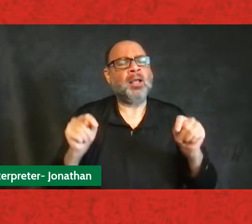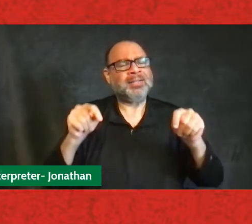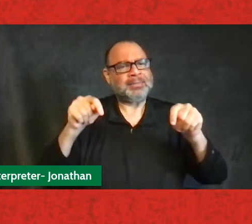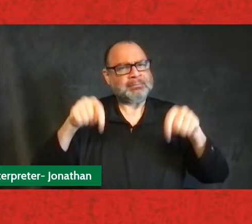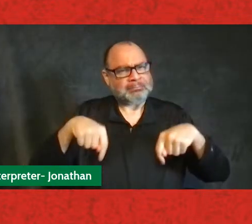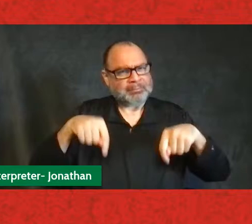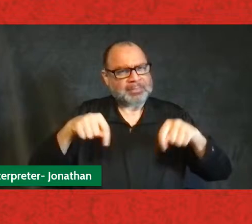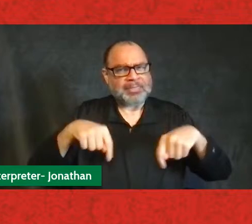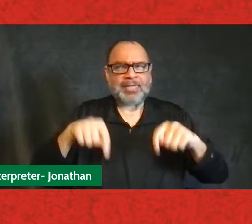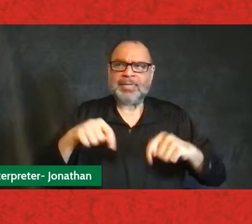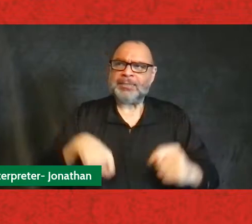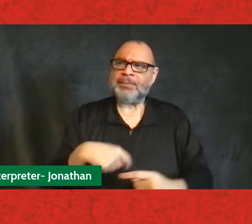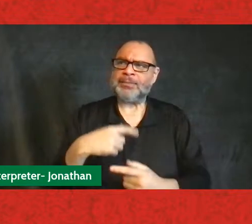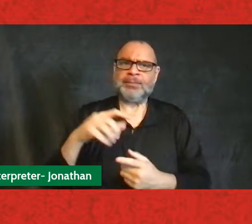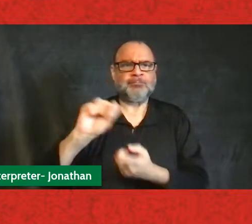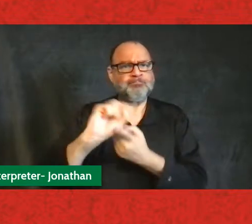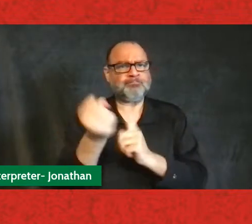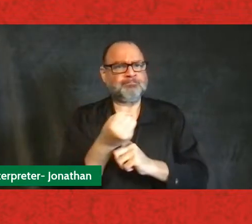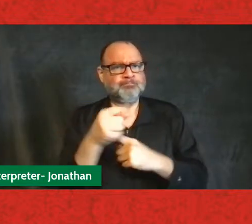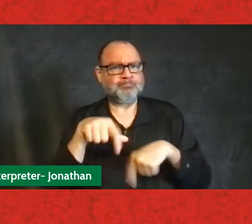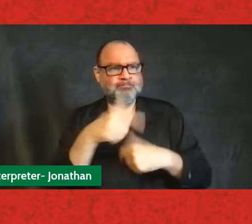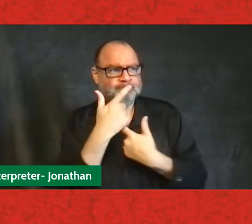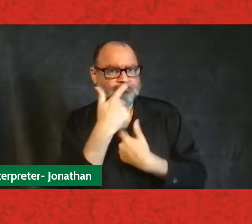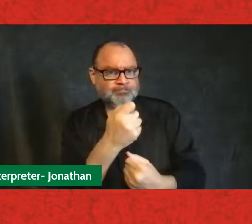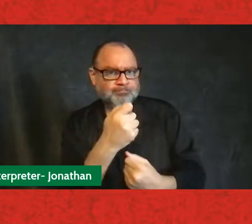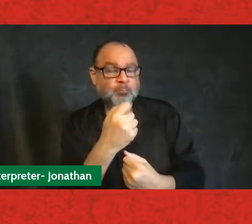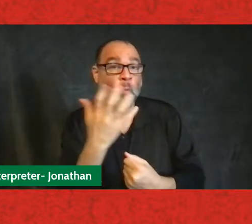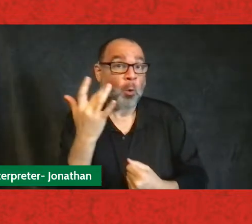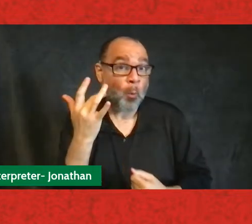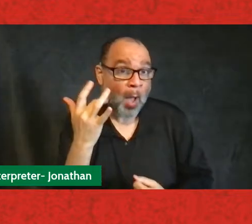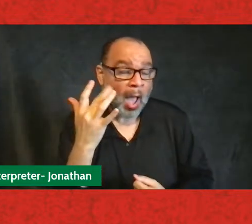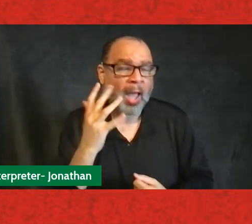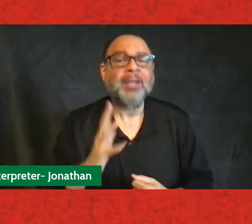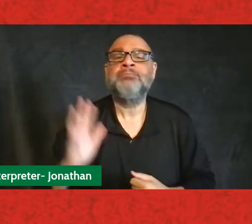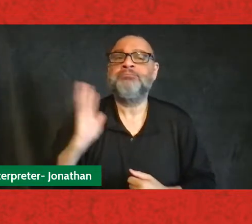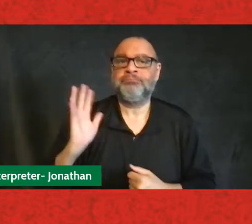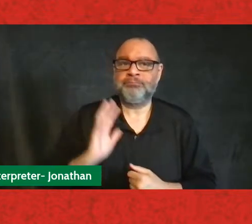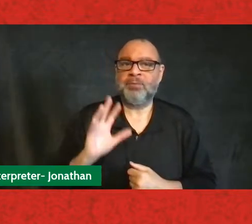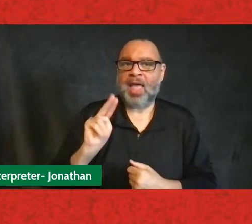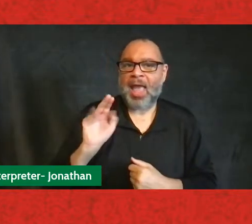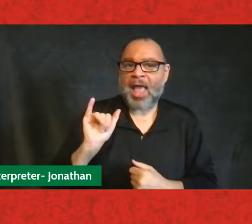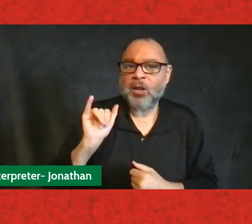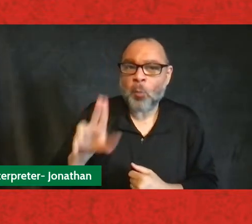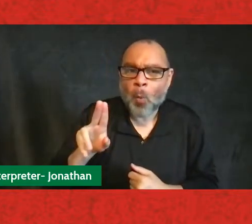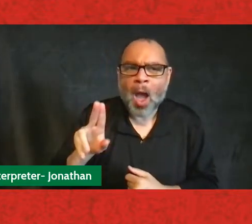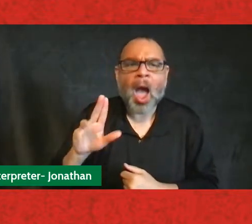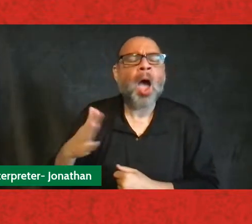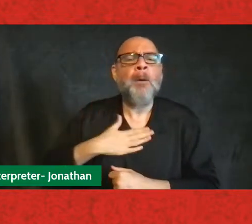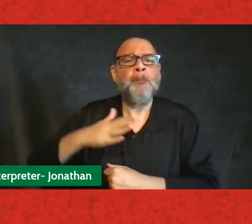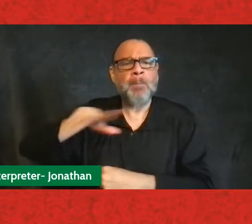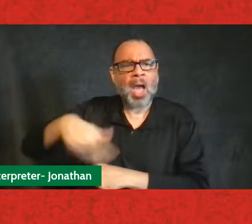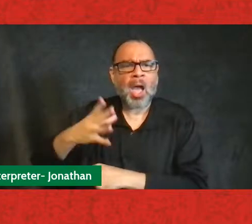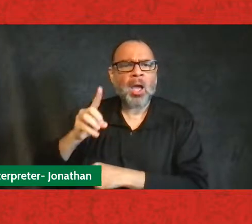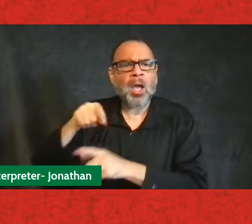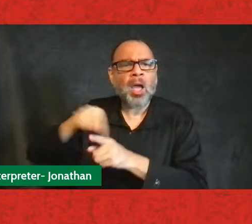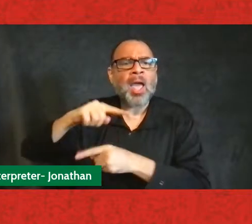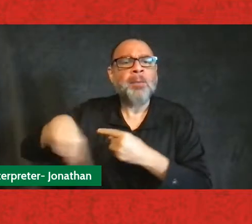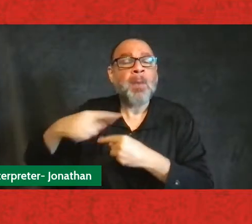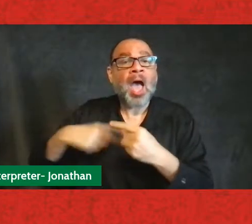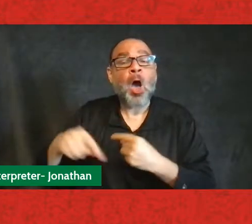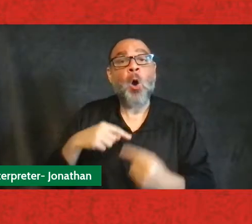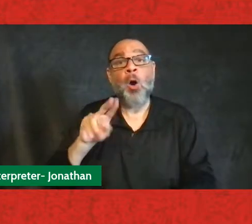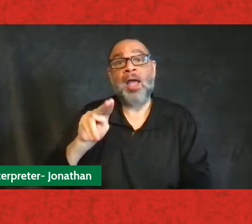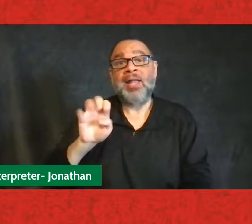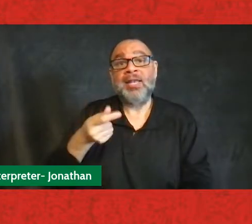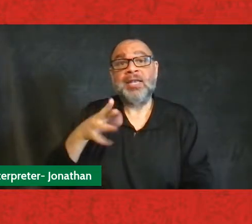to me because at NYU, I did my doctorate on the Negro Actors Guild. And the first